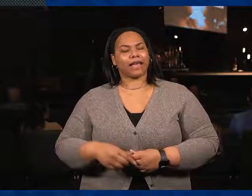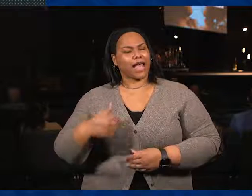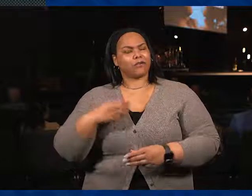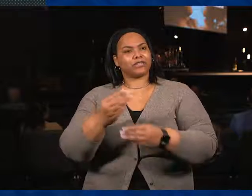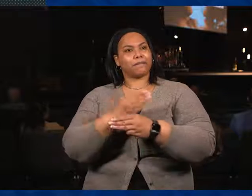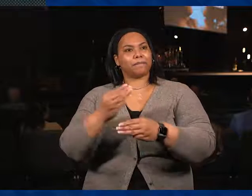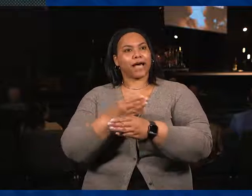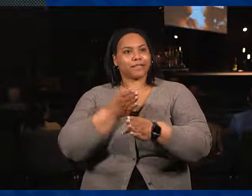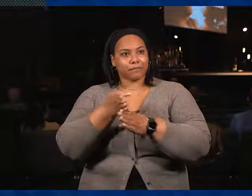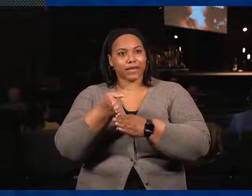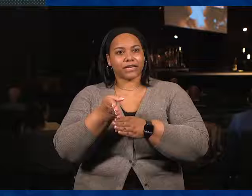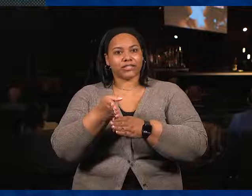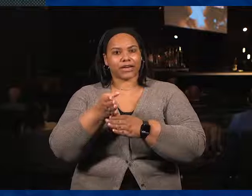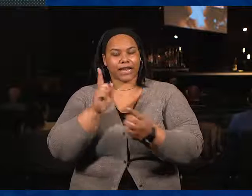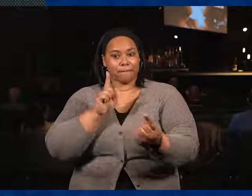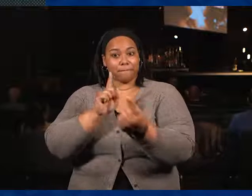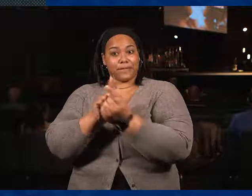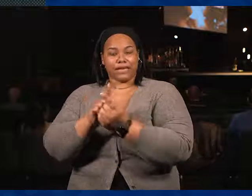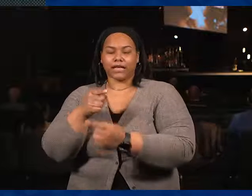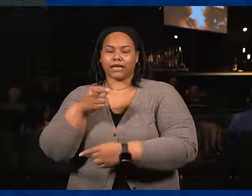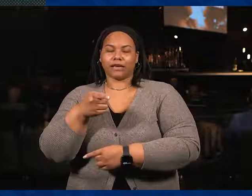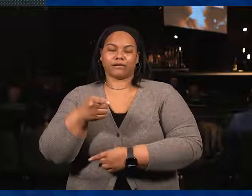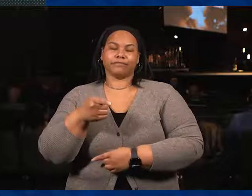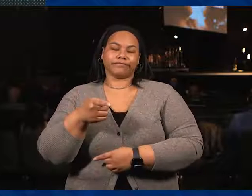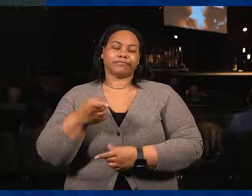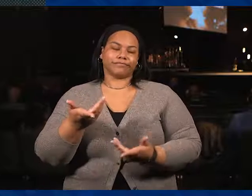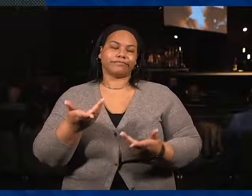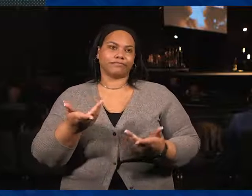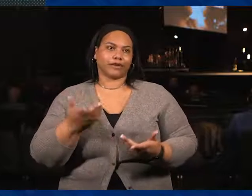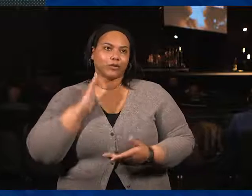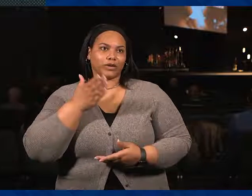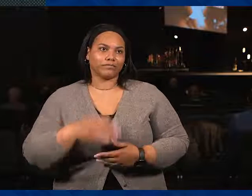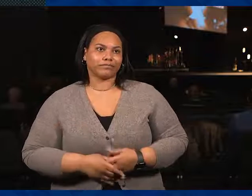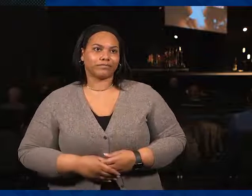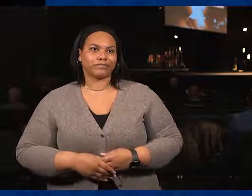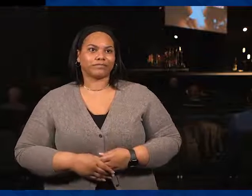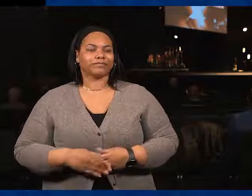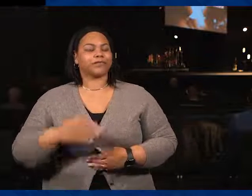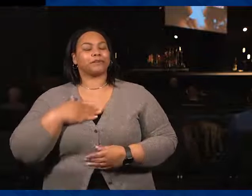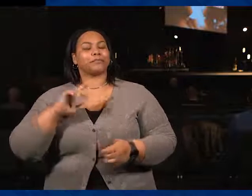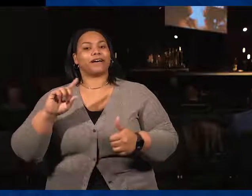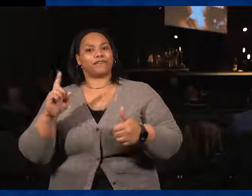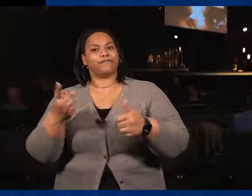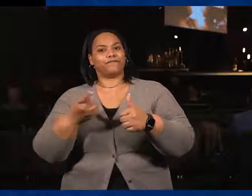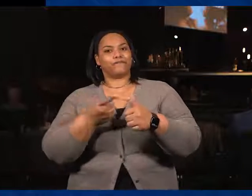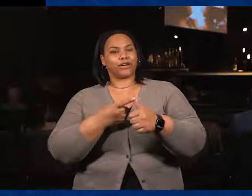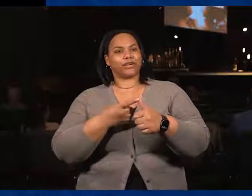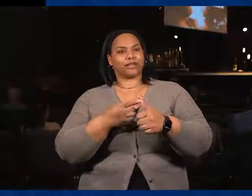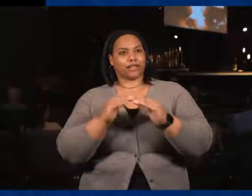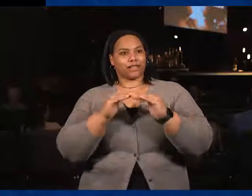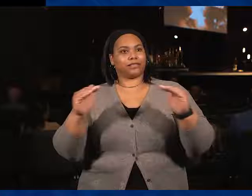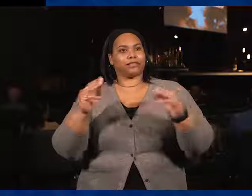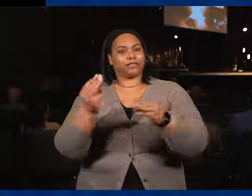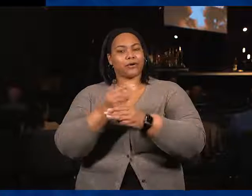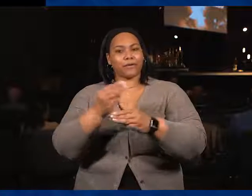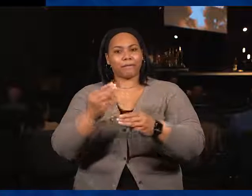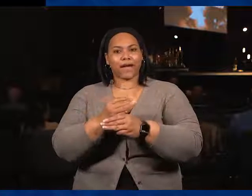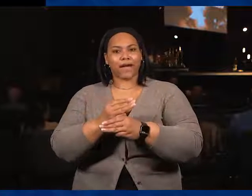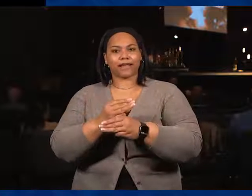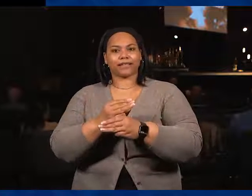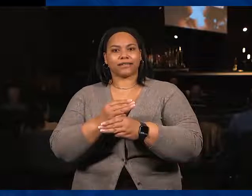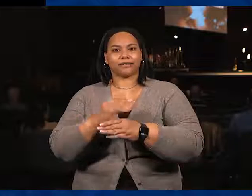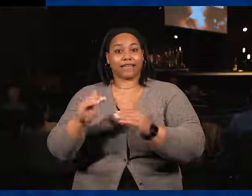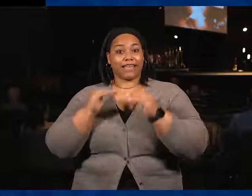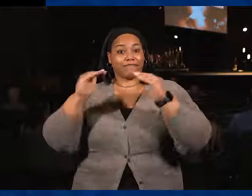major, encountering Dr. Gore was inevitable. In fact, in my first upper-level mathematics course, advanced